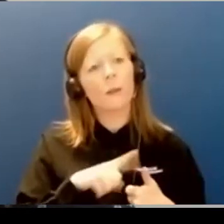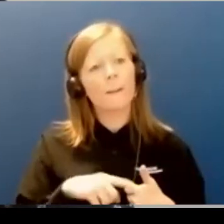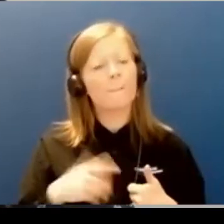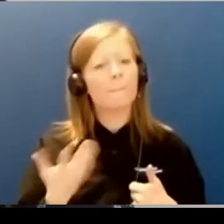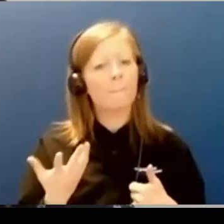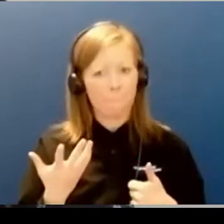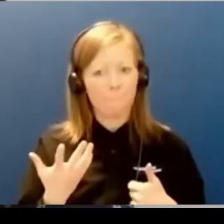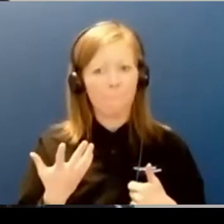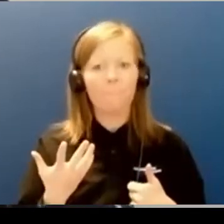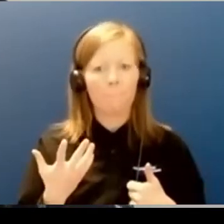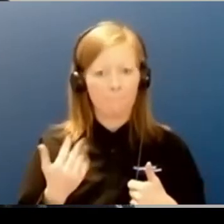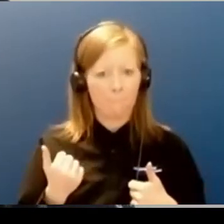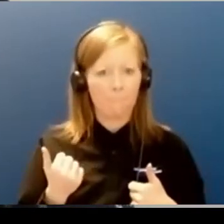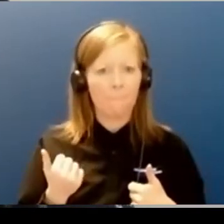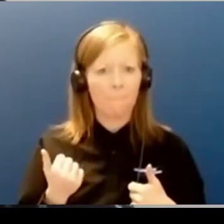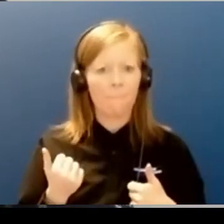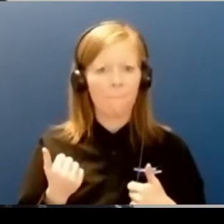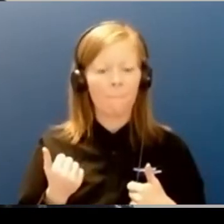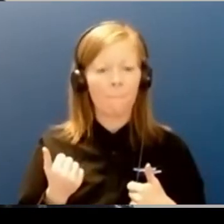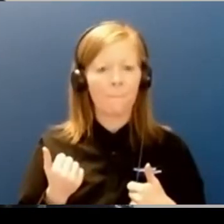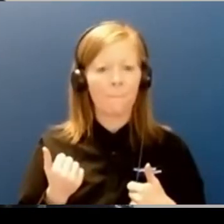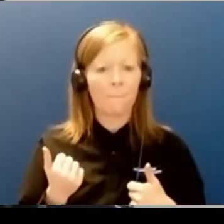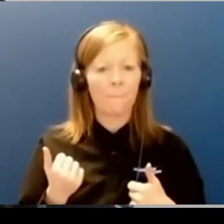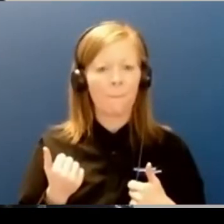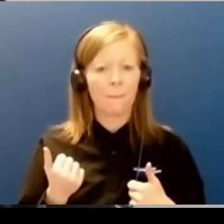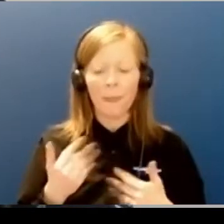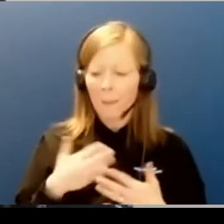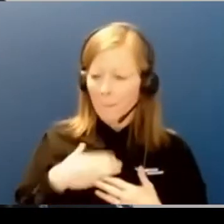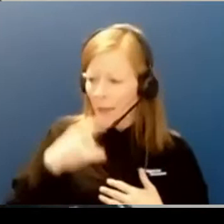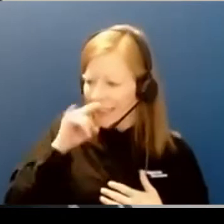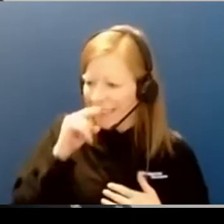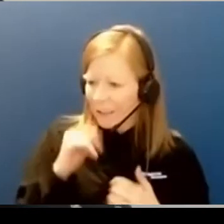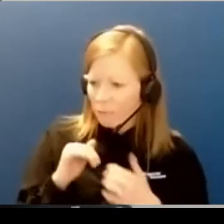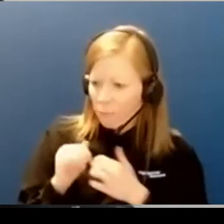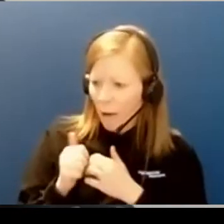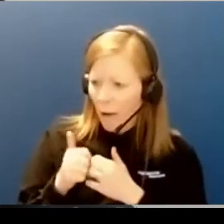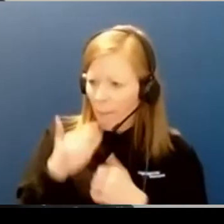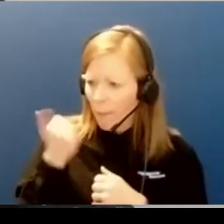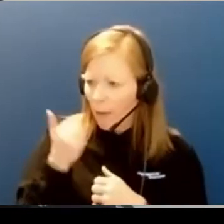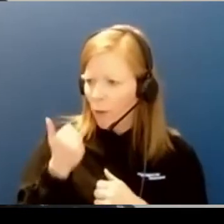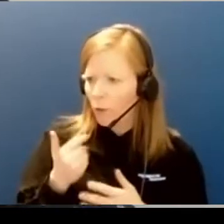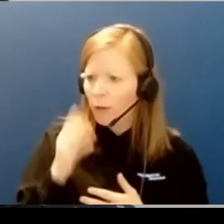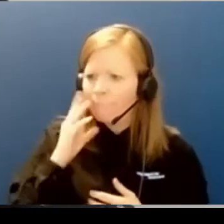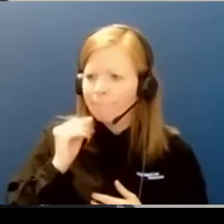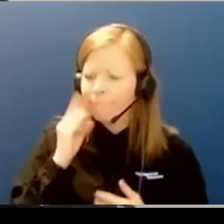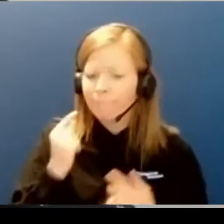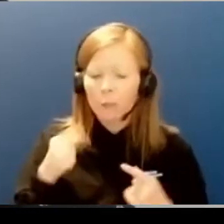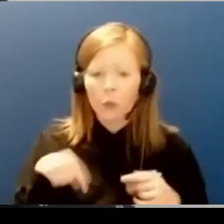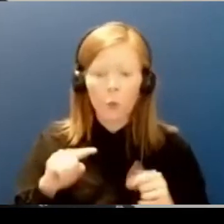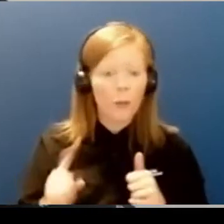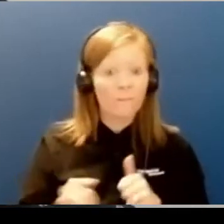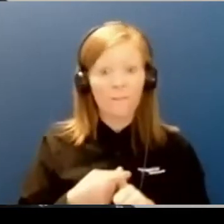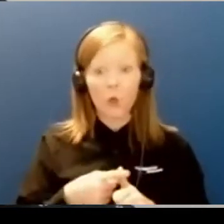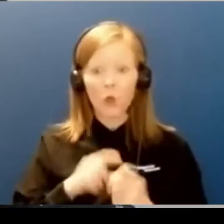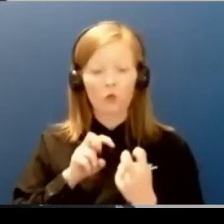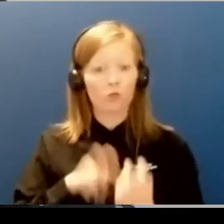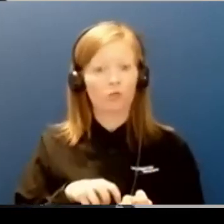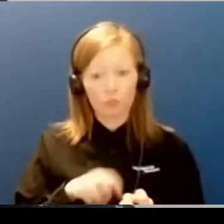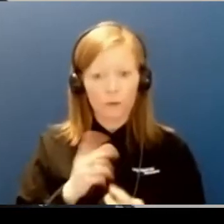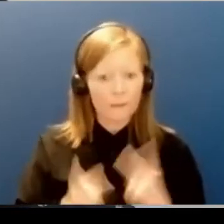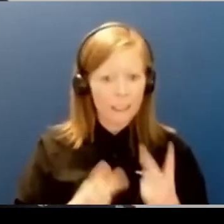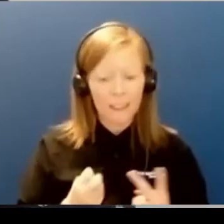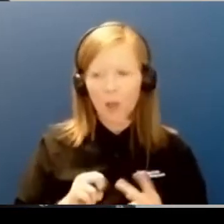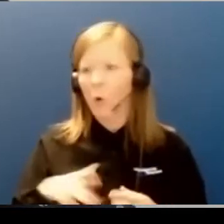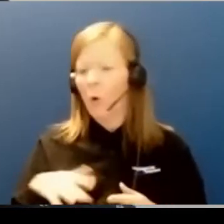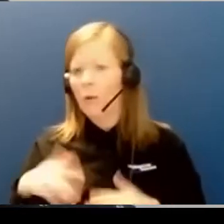help their child have a better experience during their first visit or during their dental visits, because sometimes they